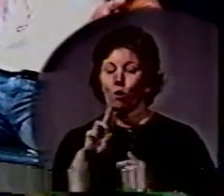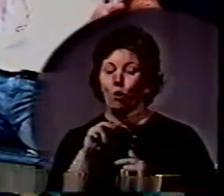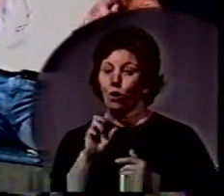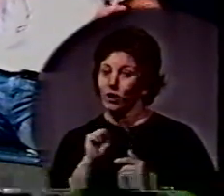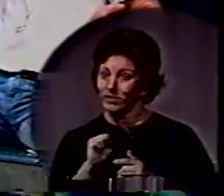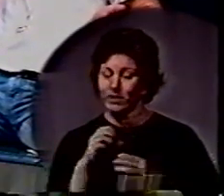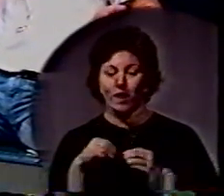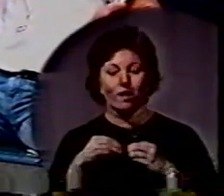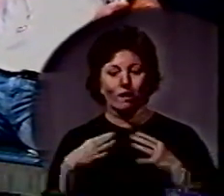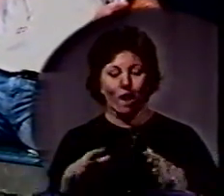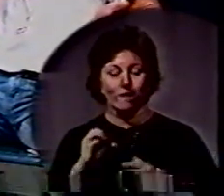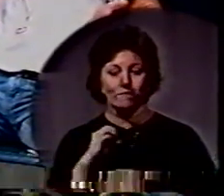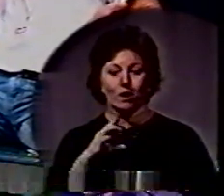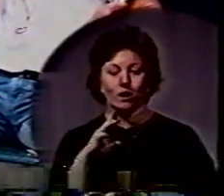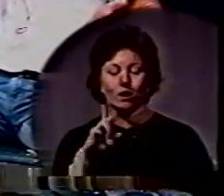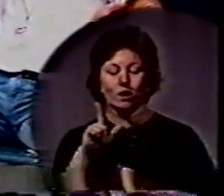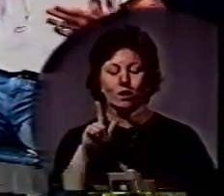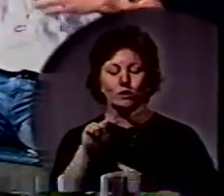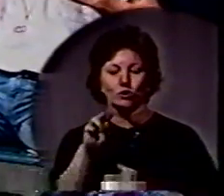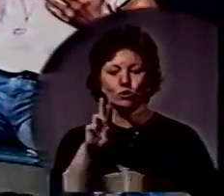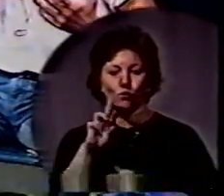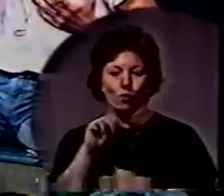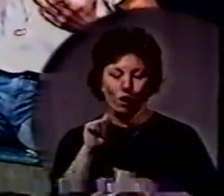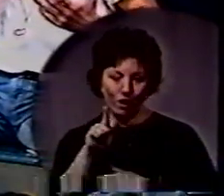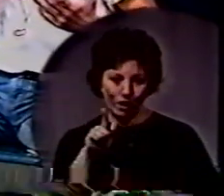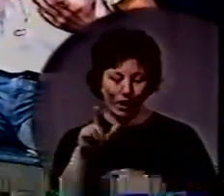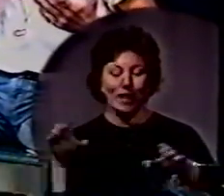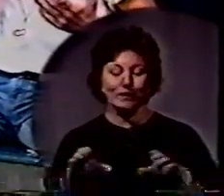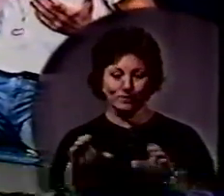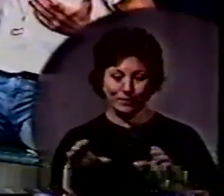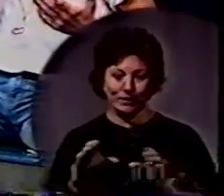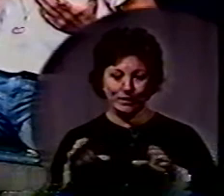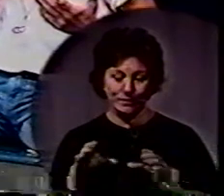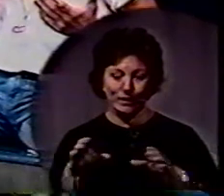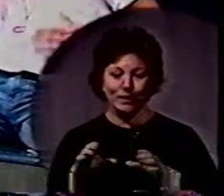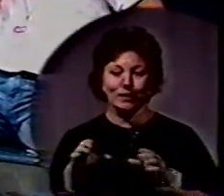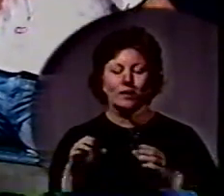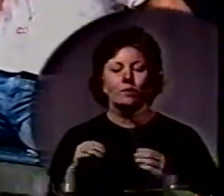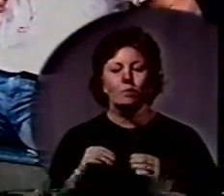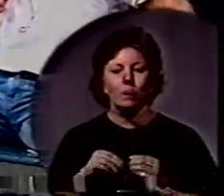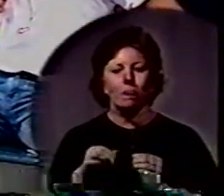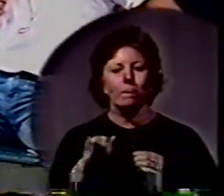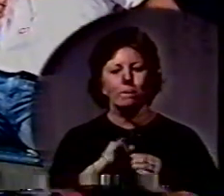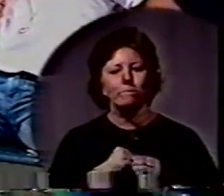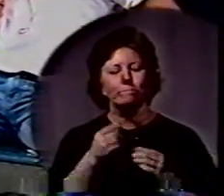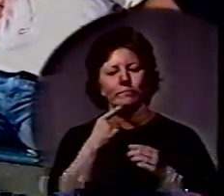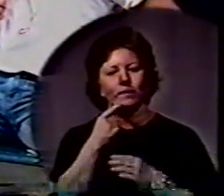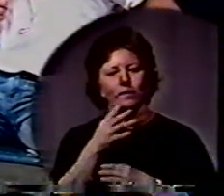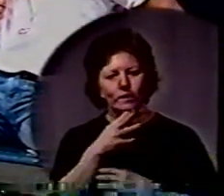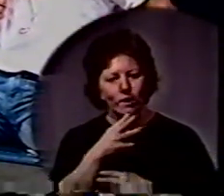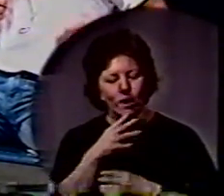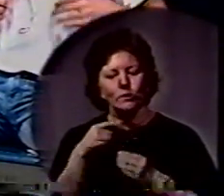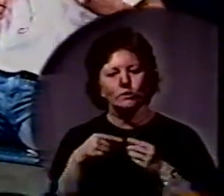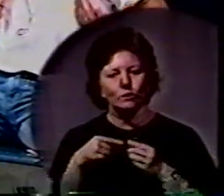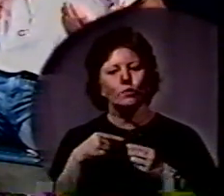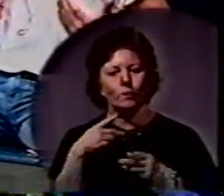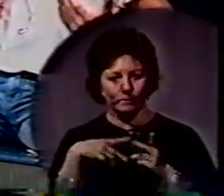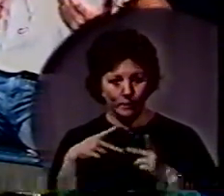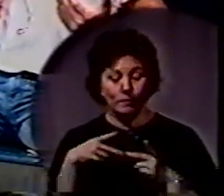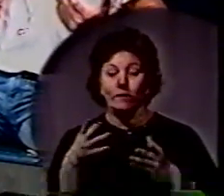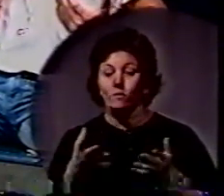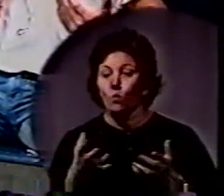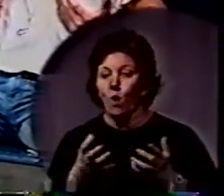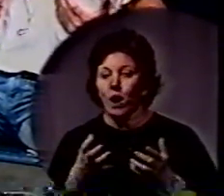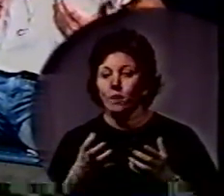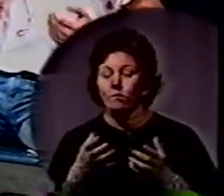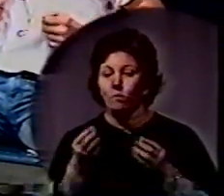that people can participate, and that's one of the things that is often overlooked. Right. But I would just mention to people that if they're wanting to find out